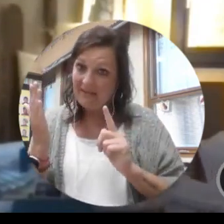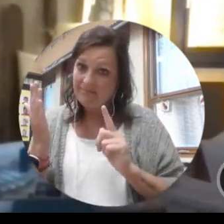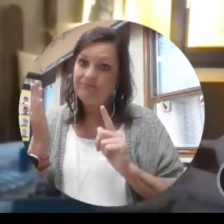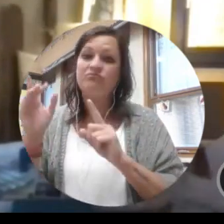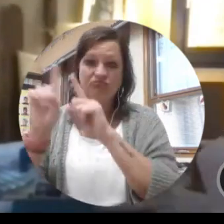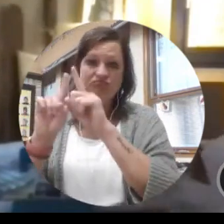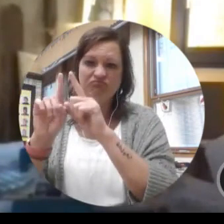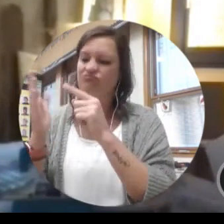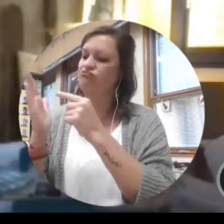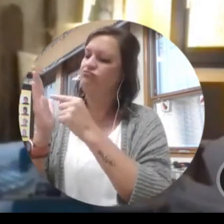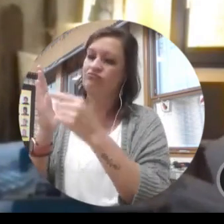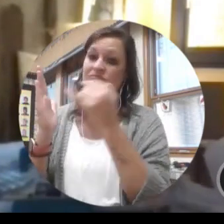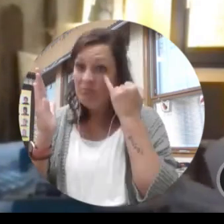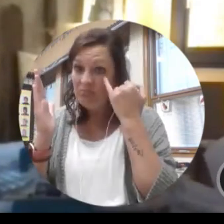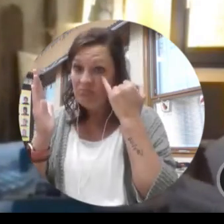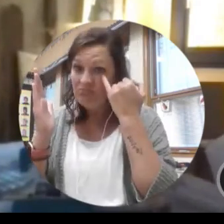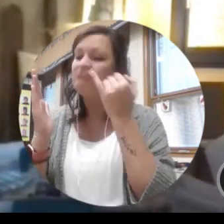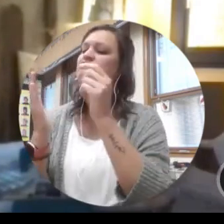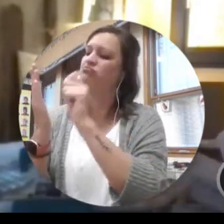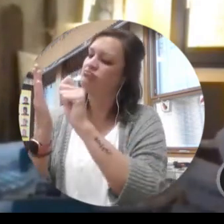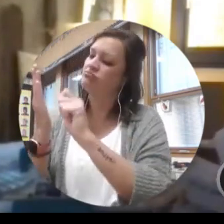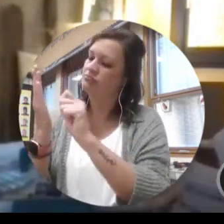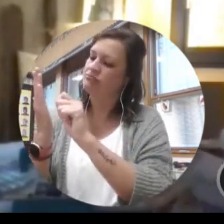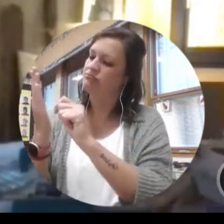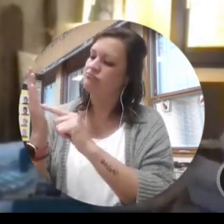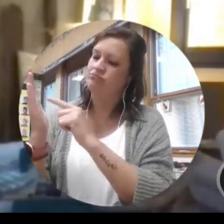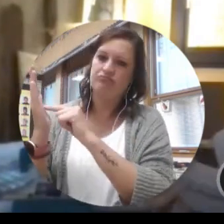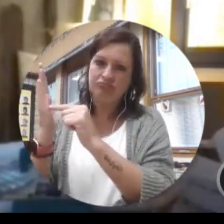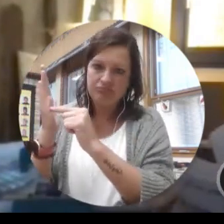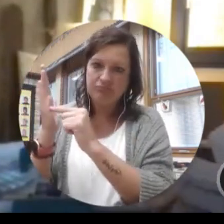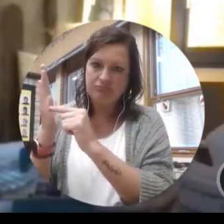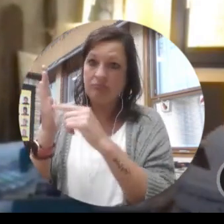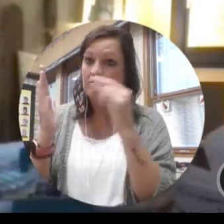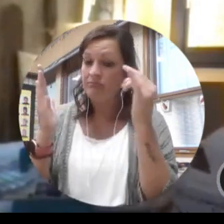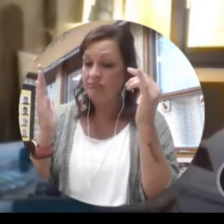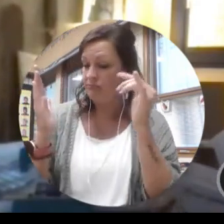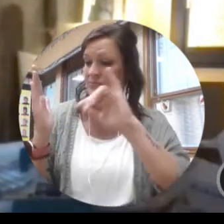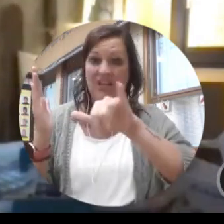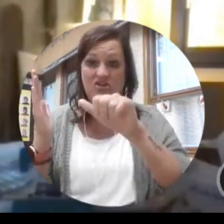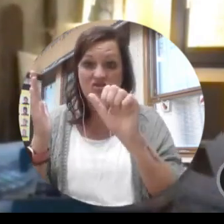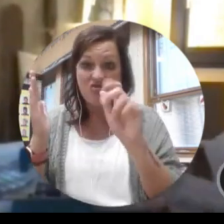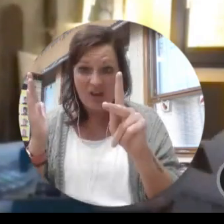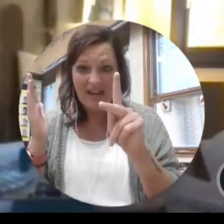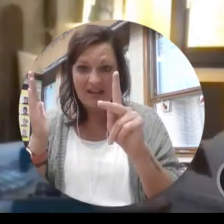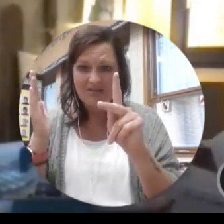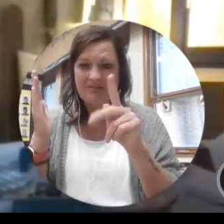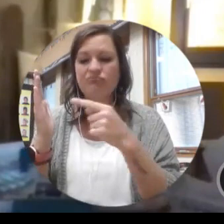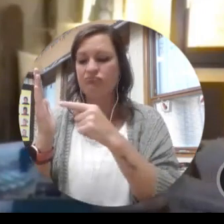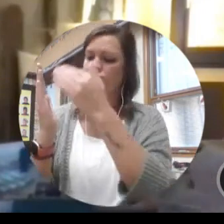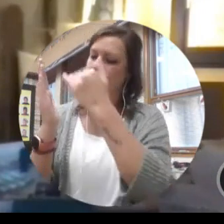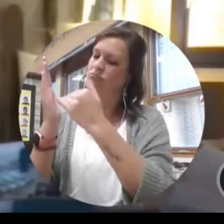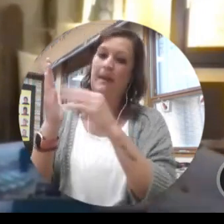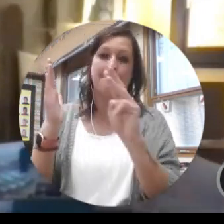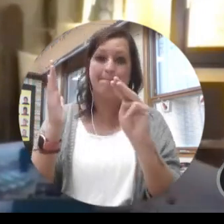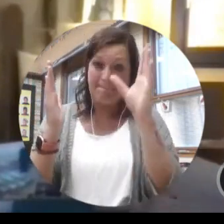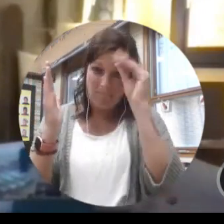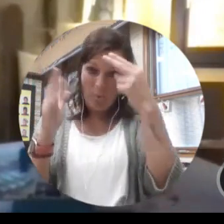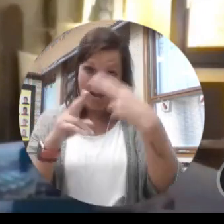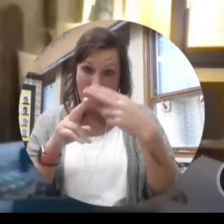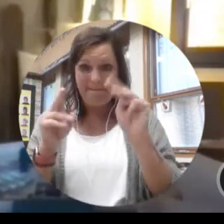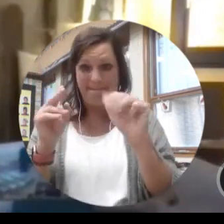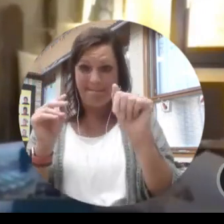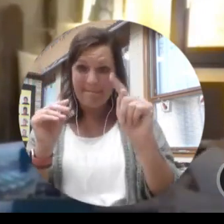out of the 22 kids in my class. Leah, star. Iris, star. Jack, Matt, Sarah,